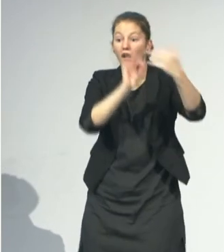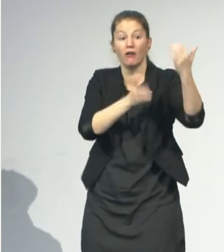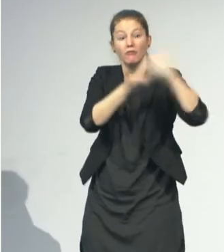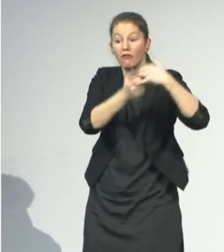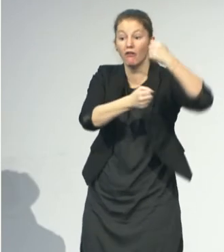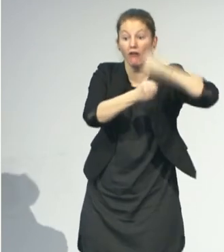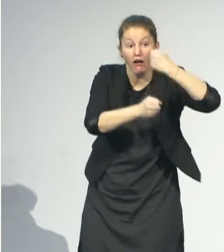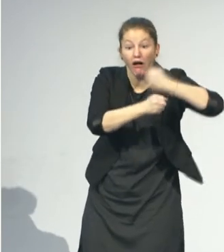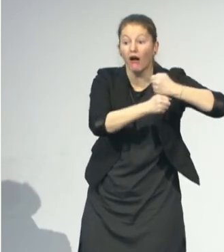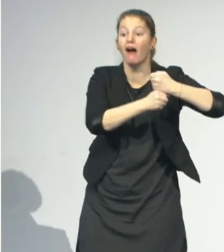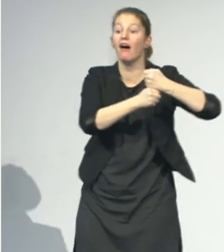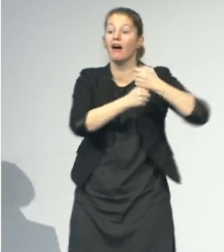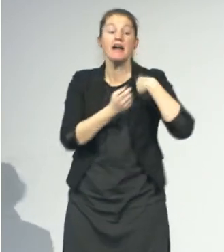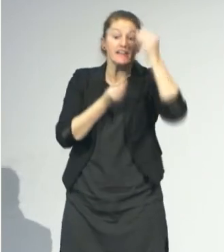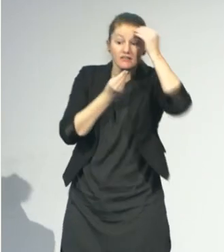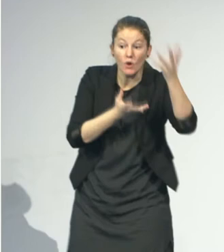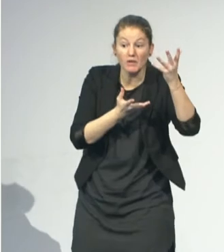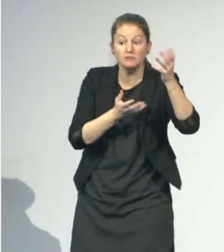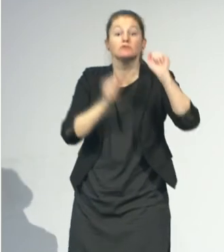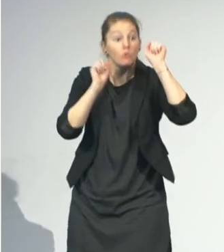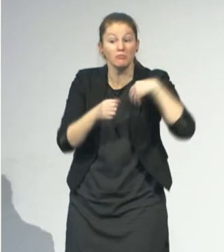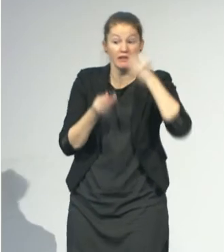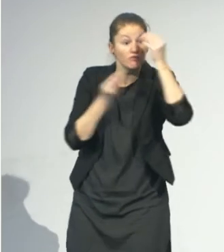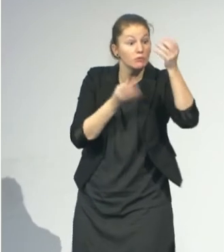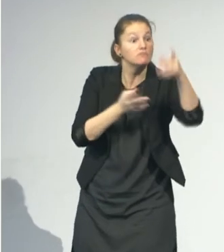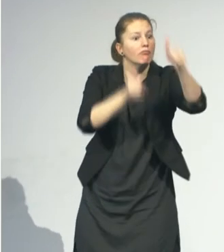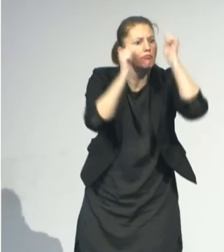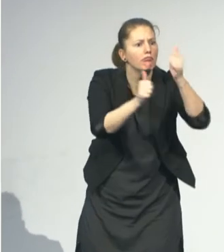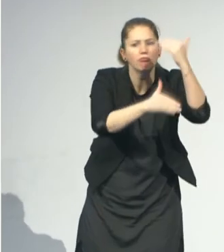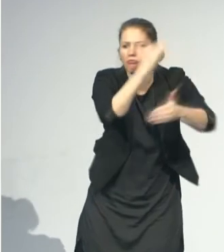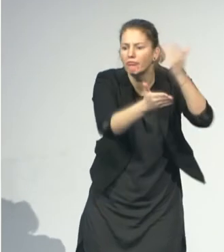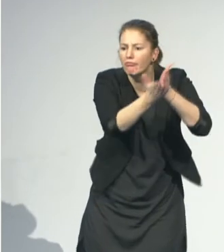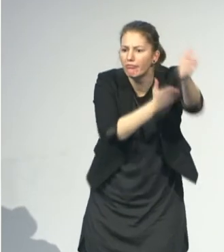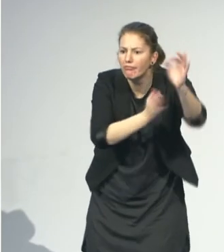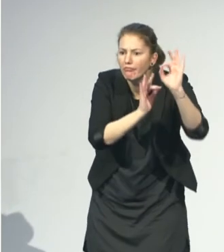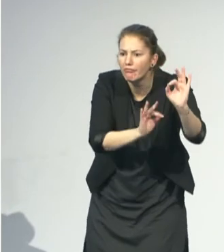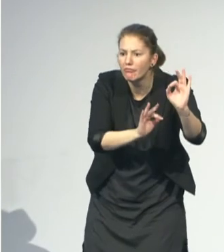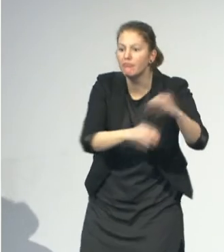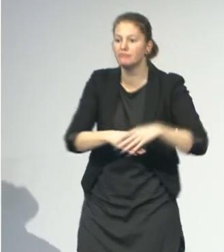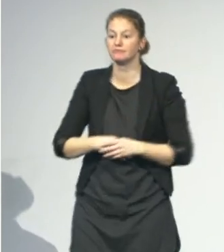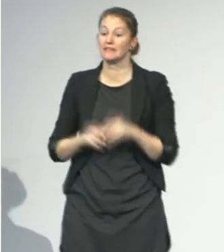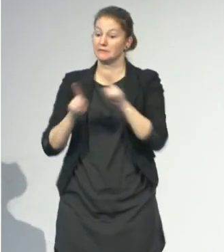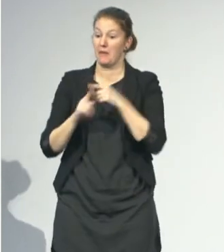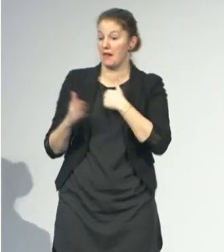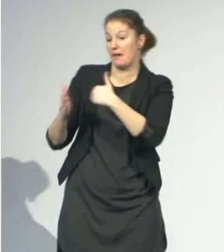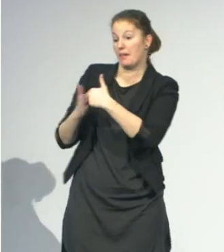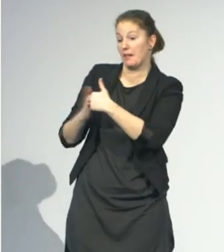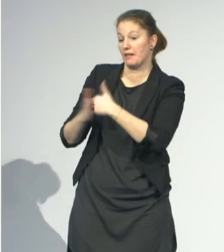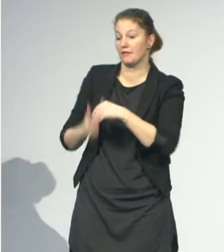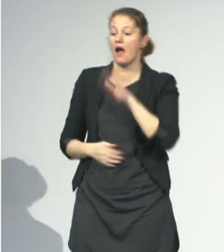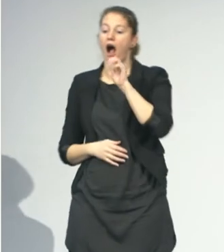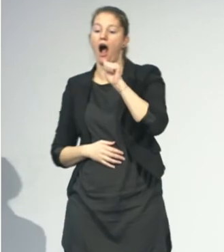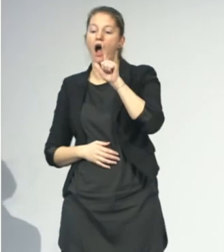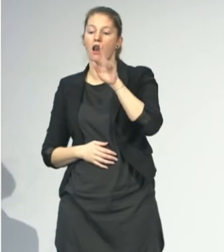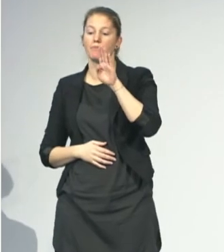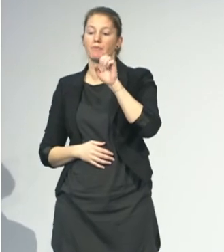information. We've also worked in our neighboring province, which is Alberta, and we've done a lot of work with families there, and we're really starting to get some momentum. We